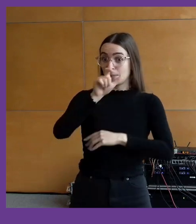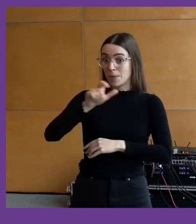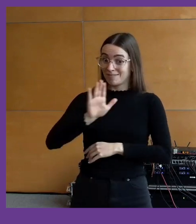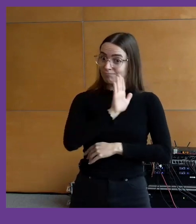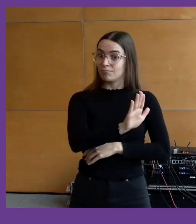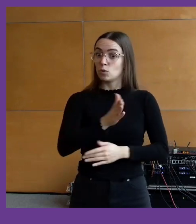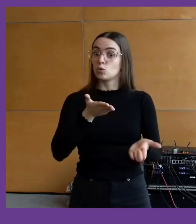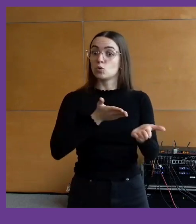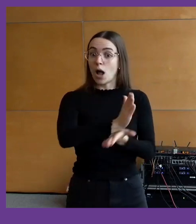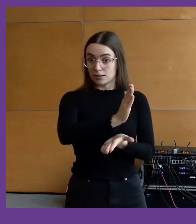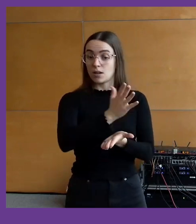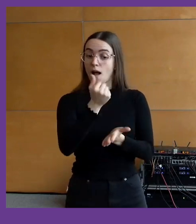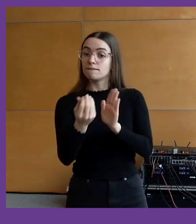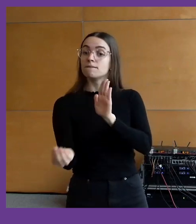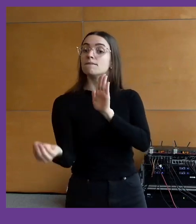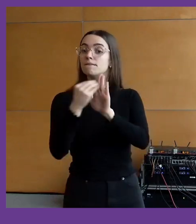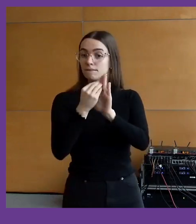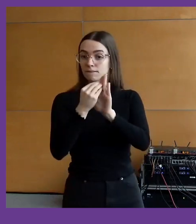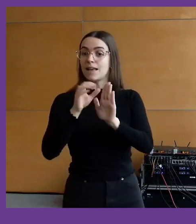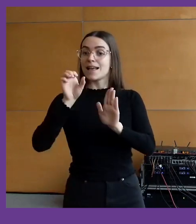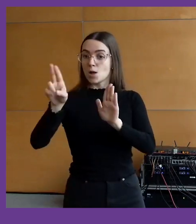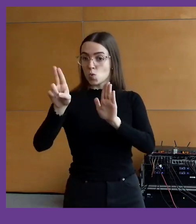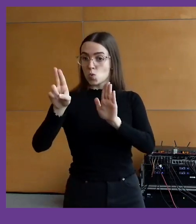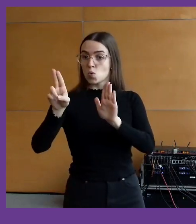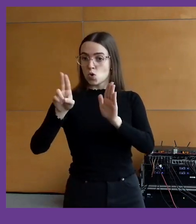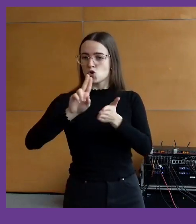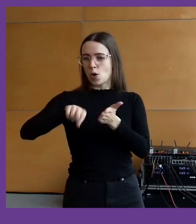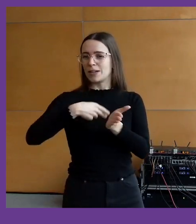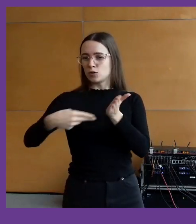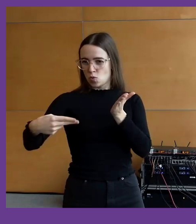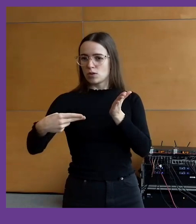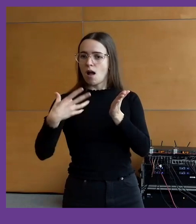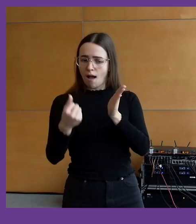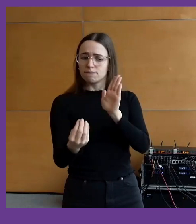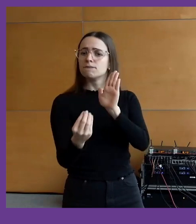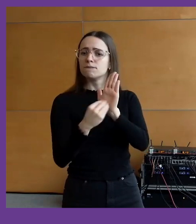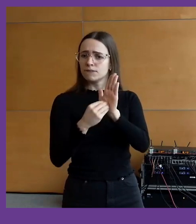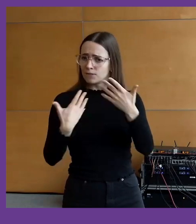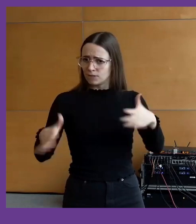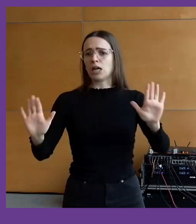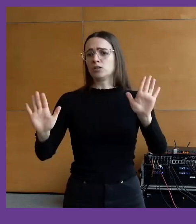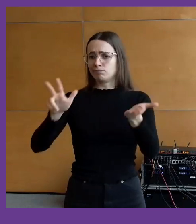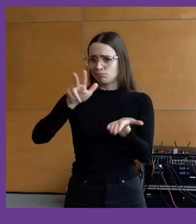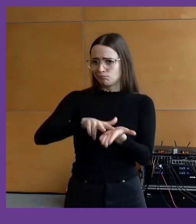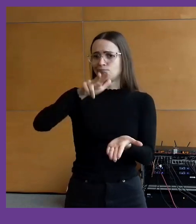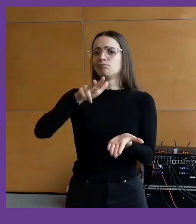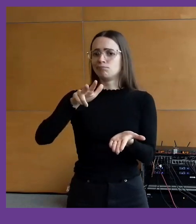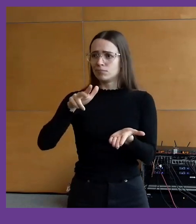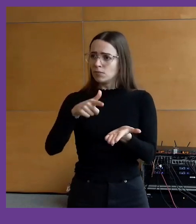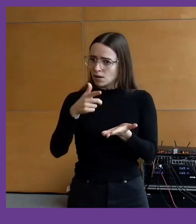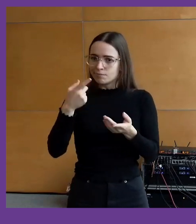implement the convention and ensure that persons with disabilities enjoy in full their rights in the Union